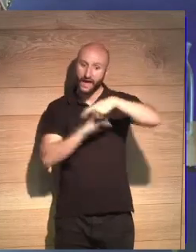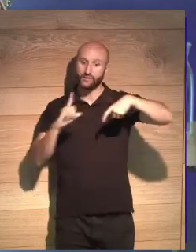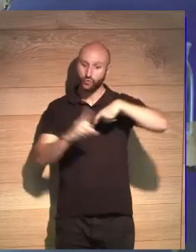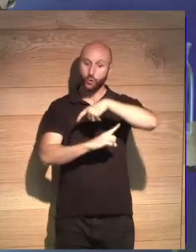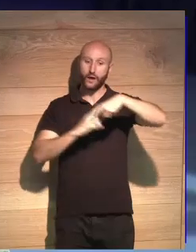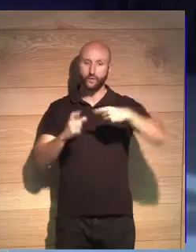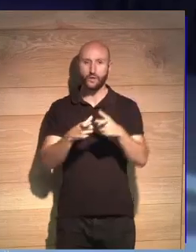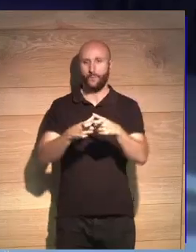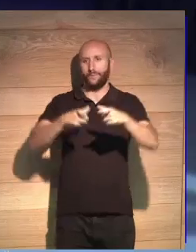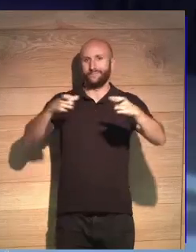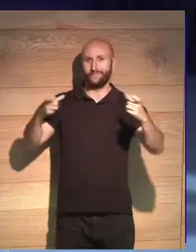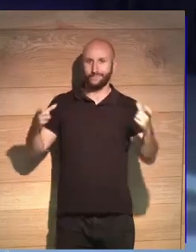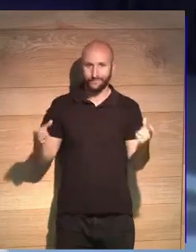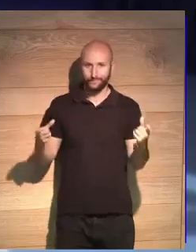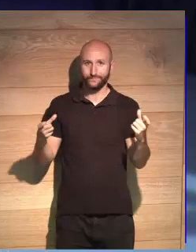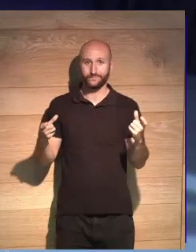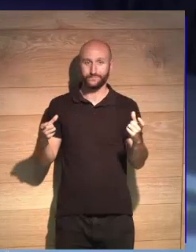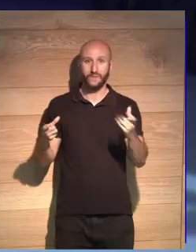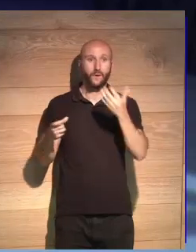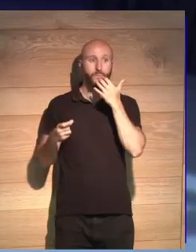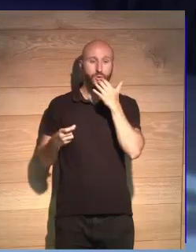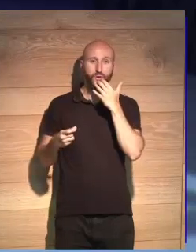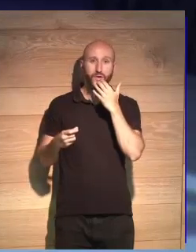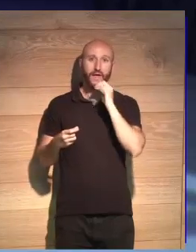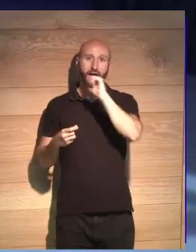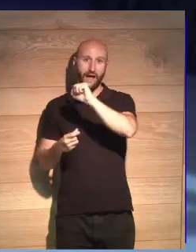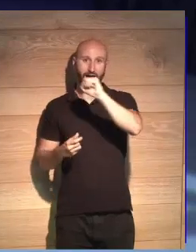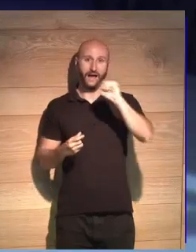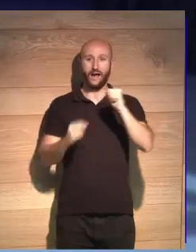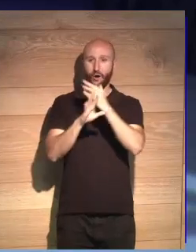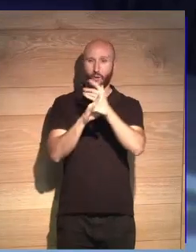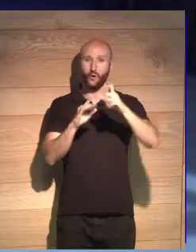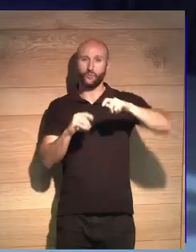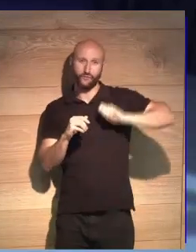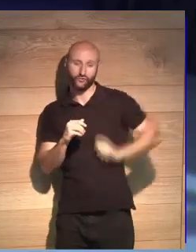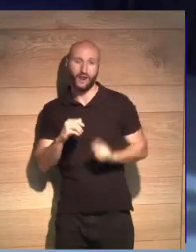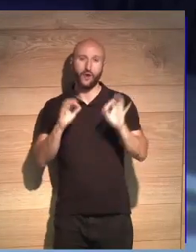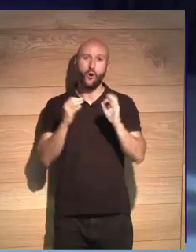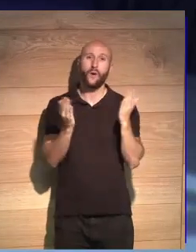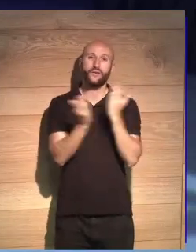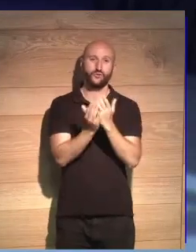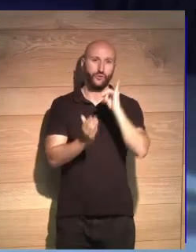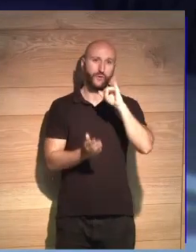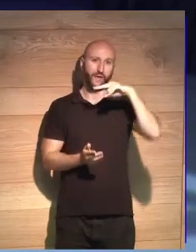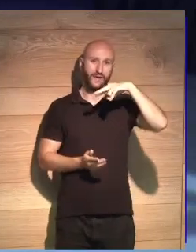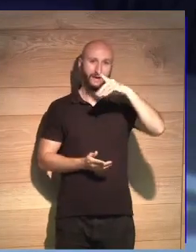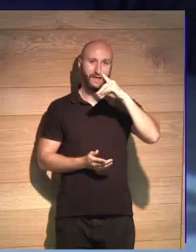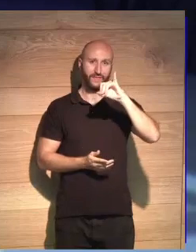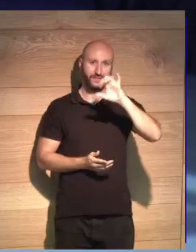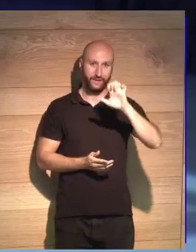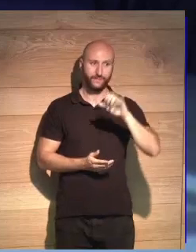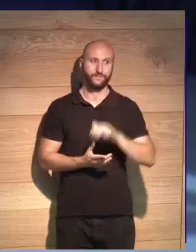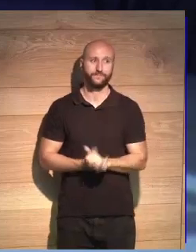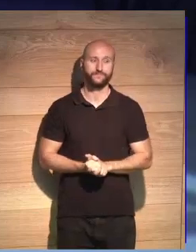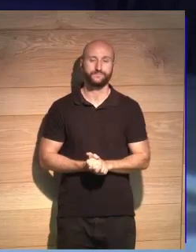growing in Spain each year, year after year. We are growing in triple A's and